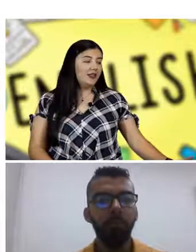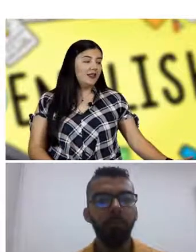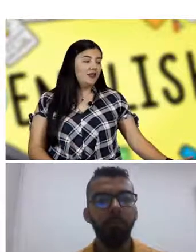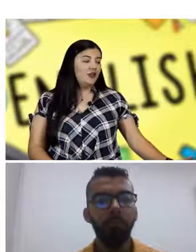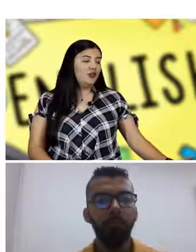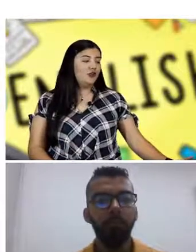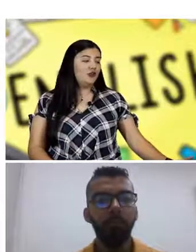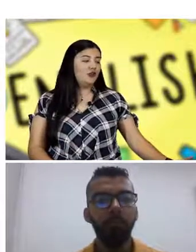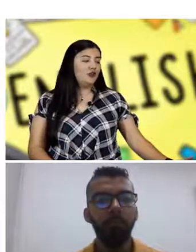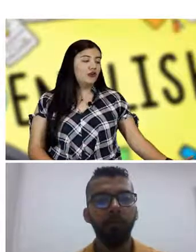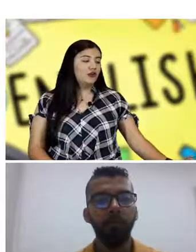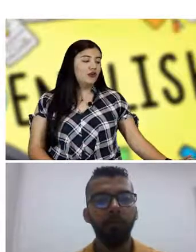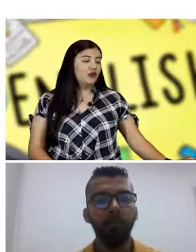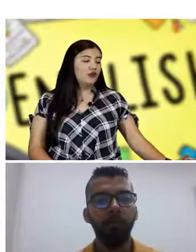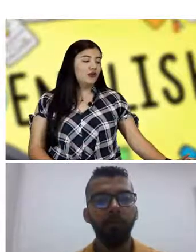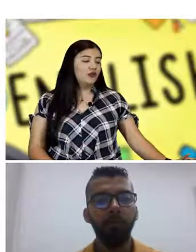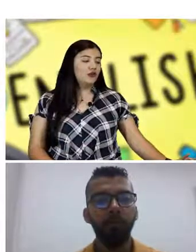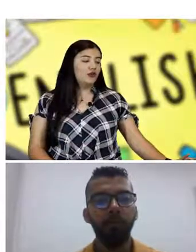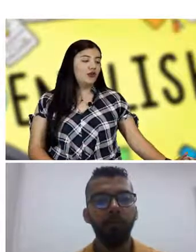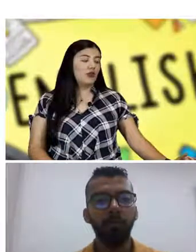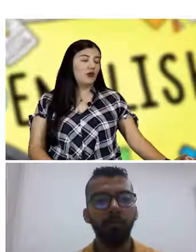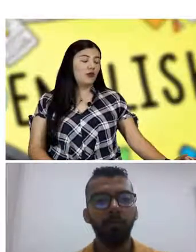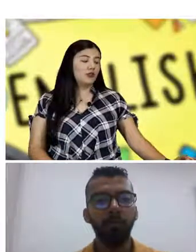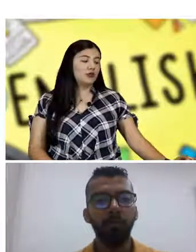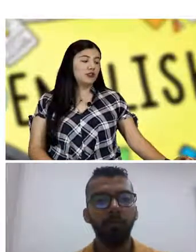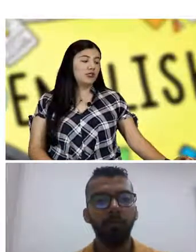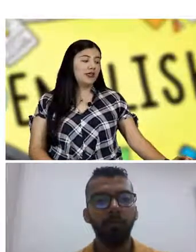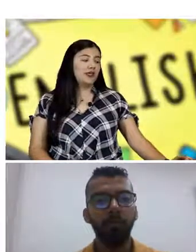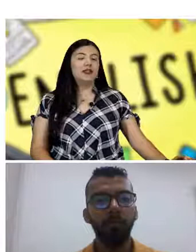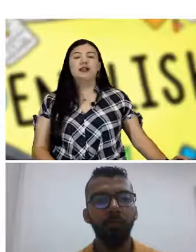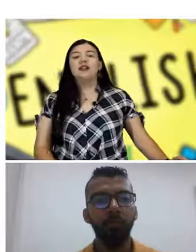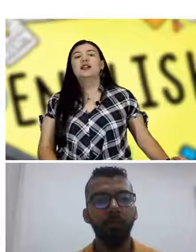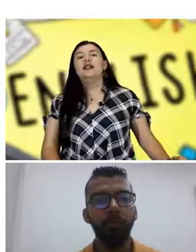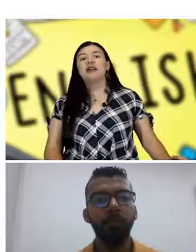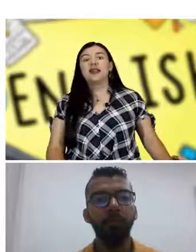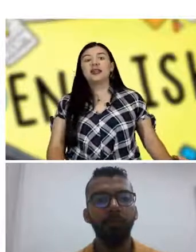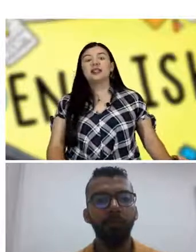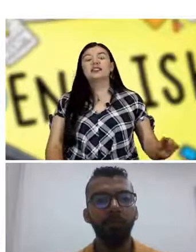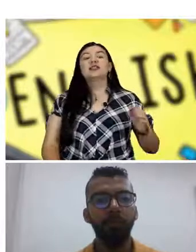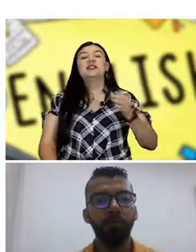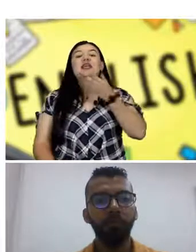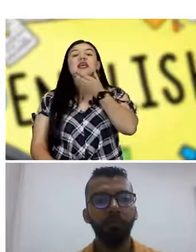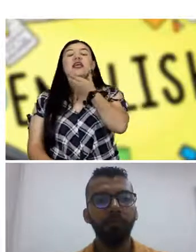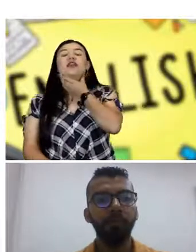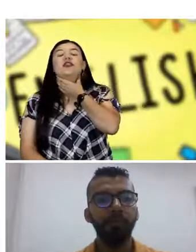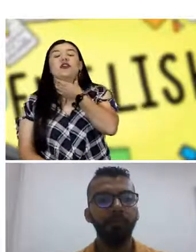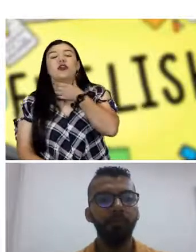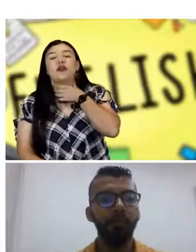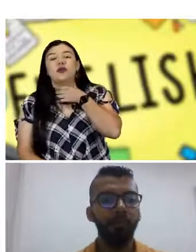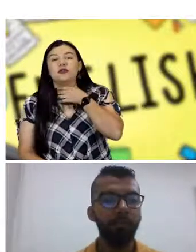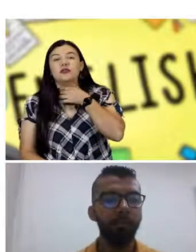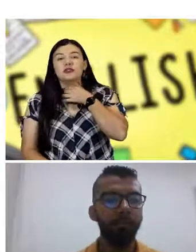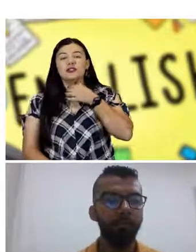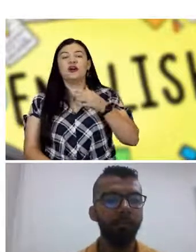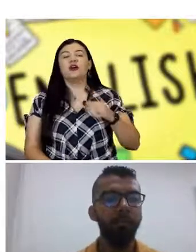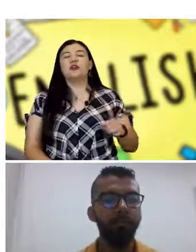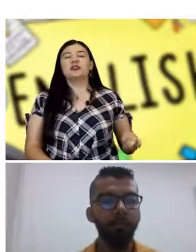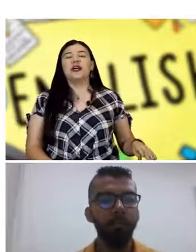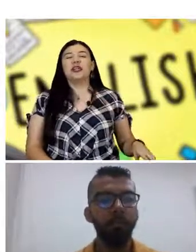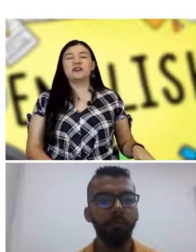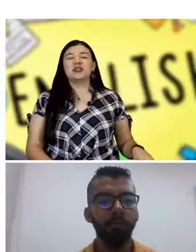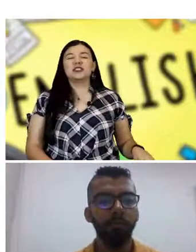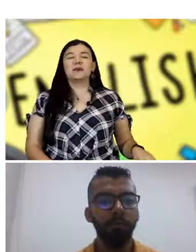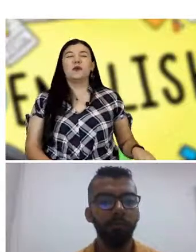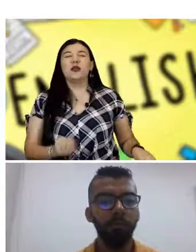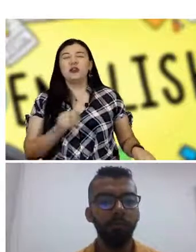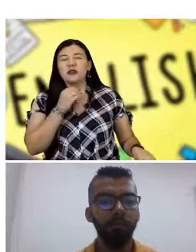in your throat, yeah? Look at it. In your throat. So